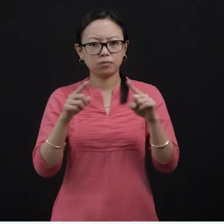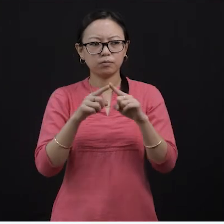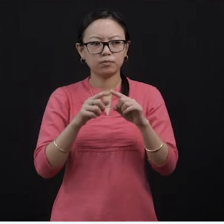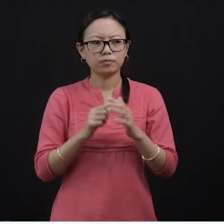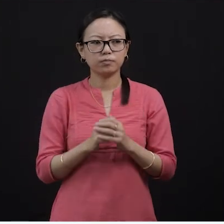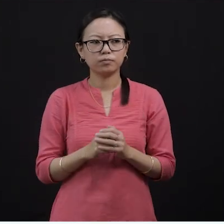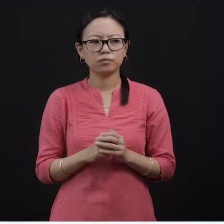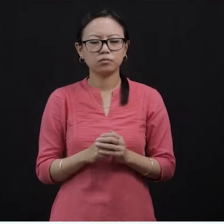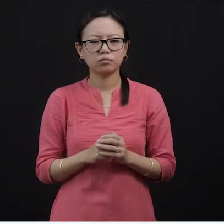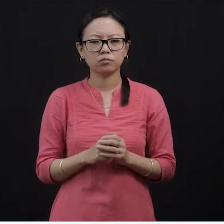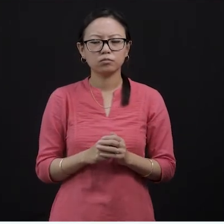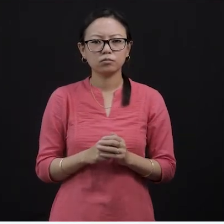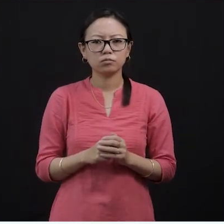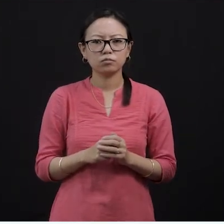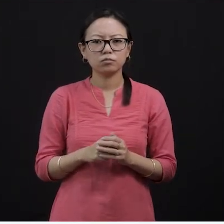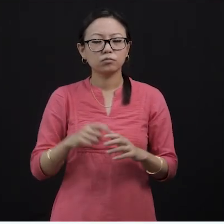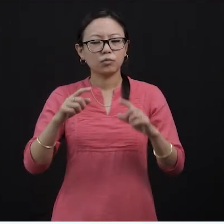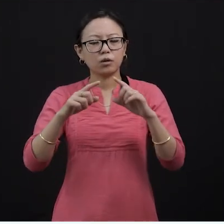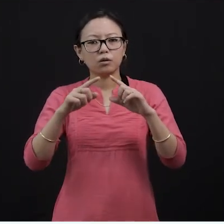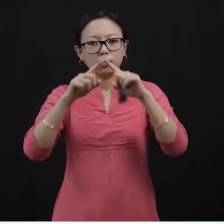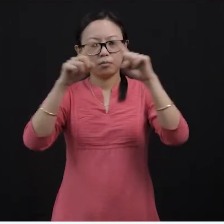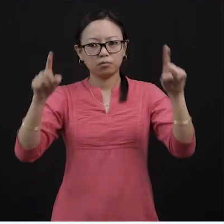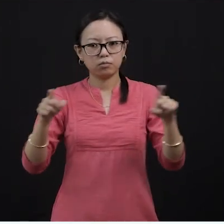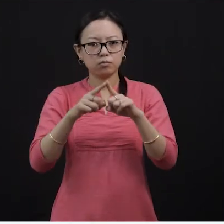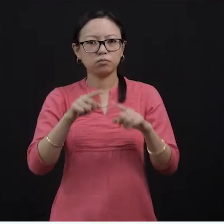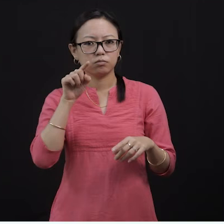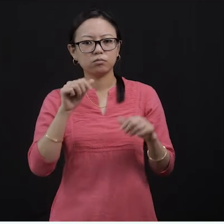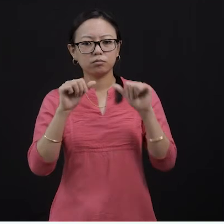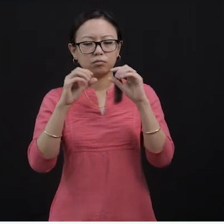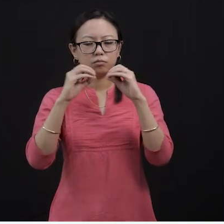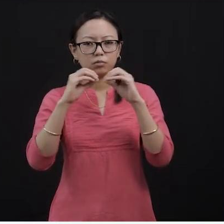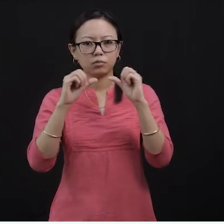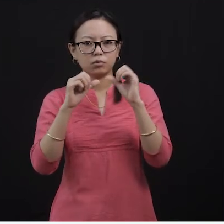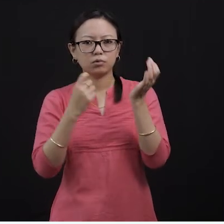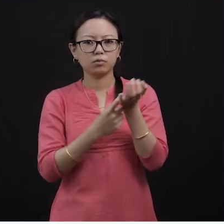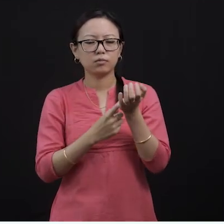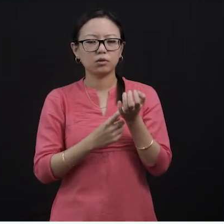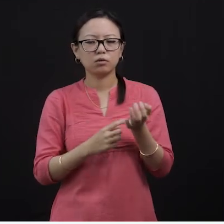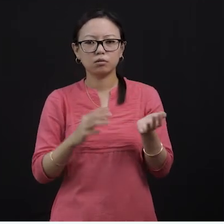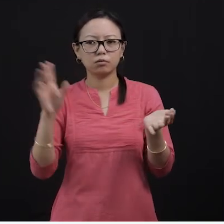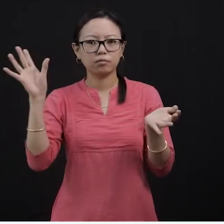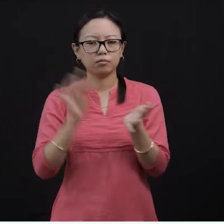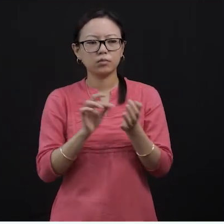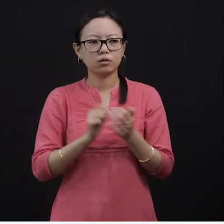rest in the same direction. So we will prove this one.